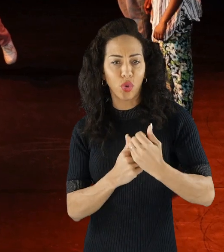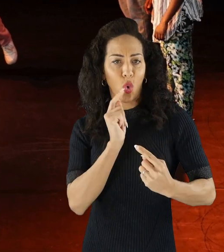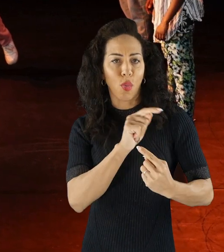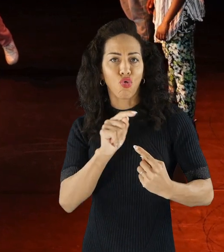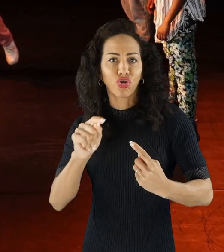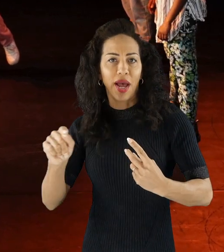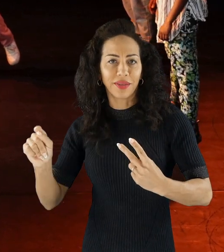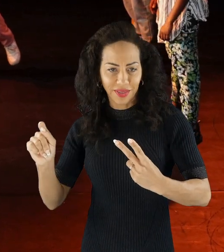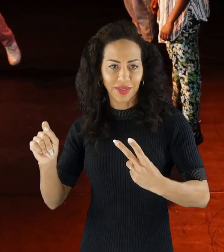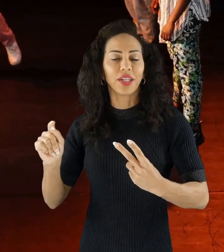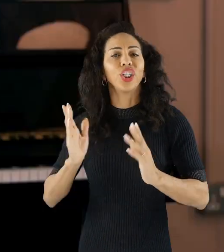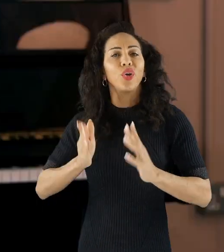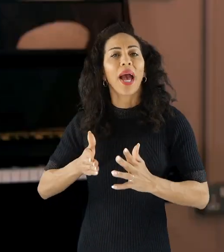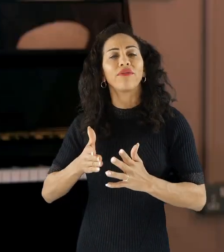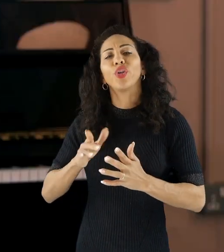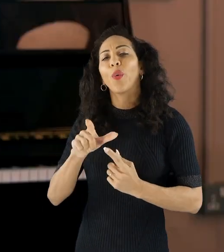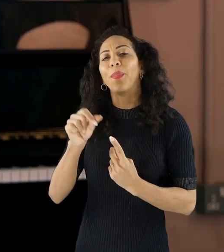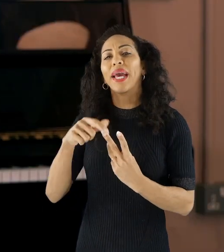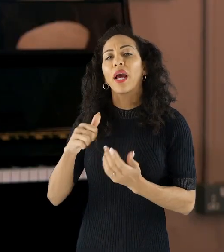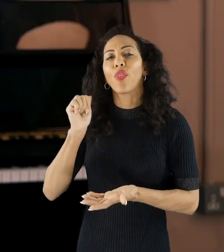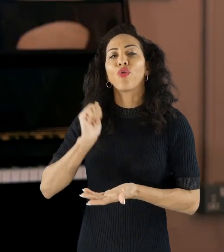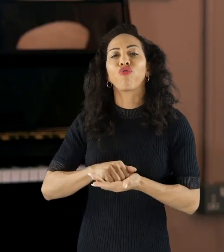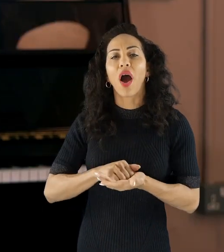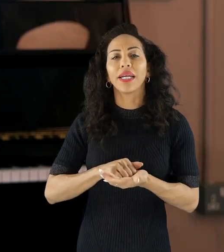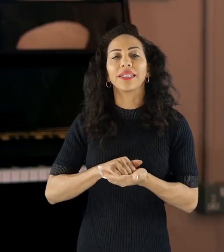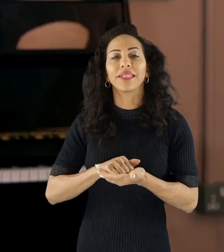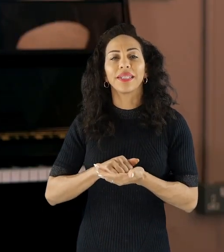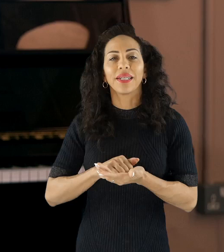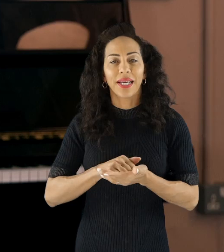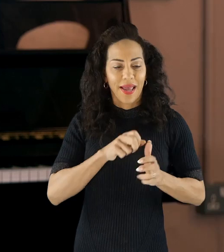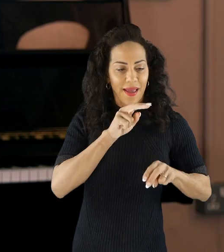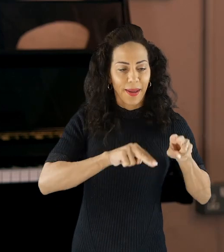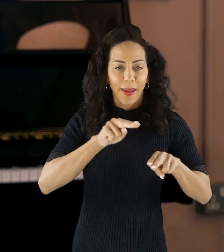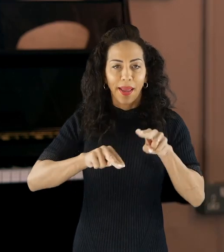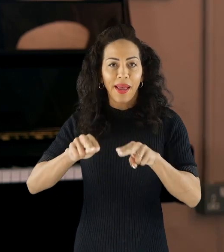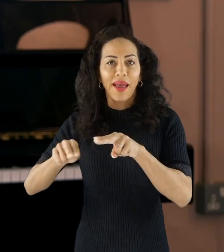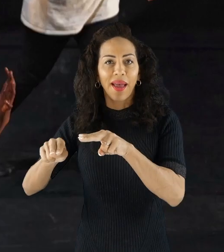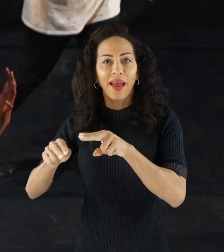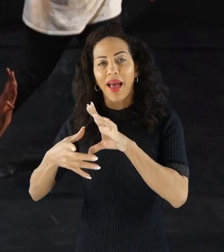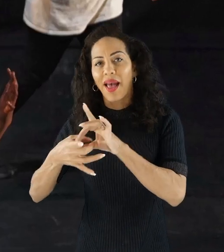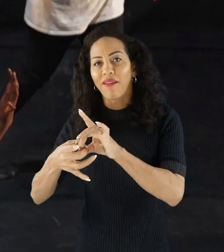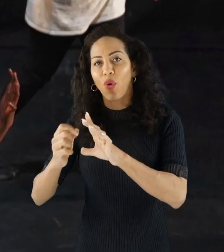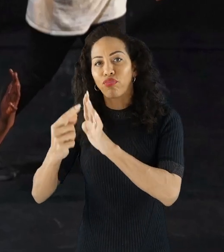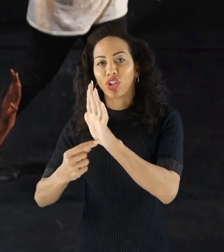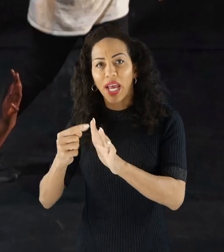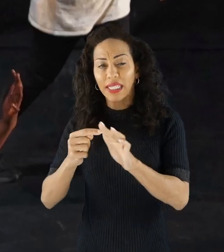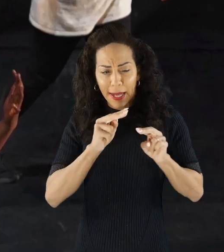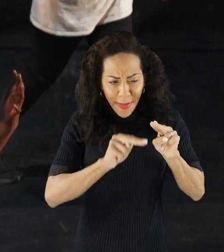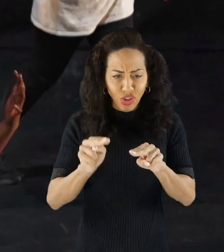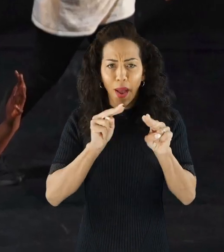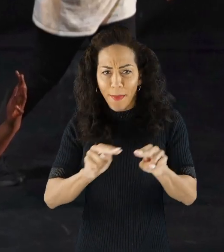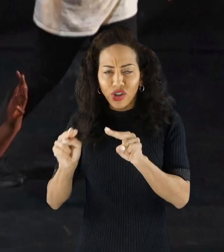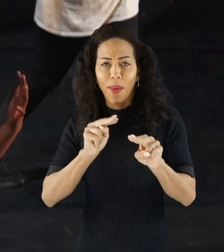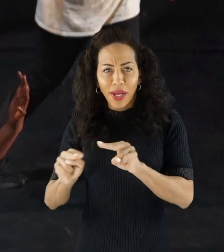about picking the right evaluation indicators for a project and then measuring them right the way through. And that project is